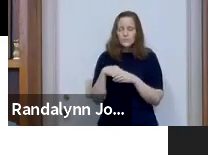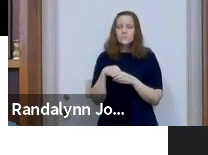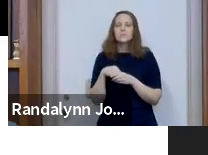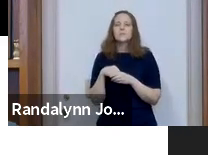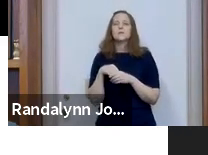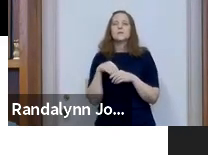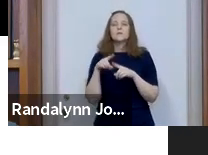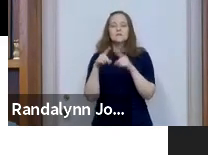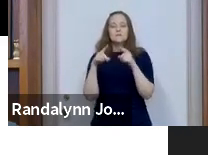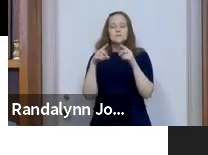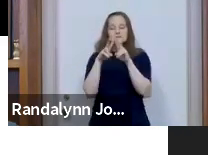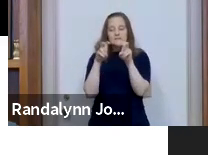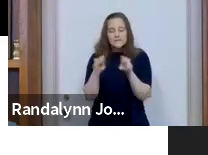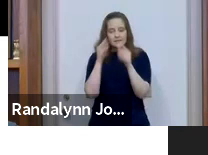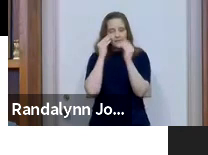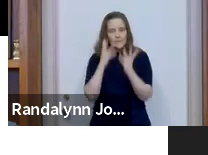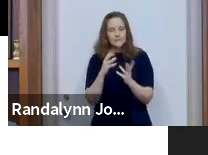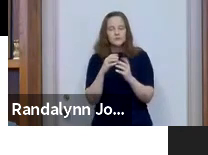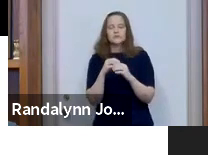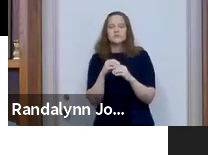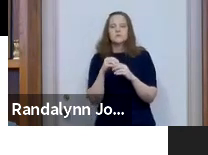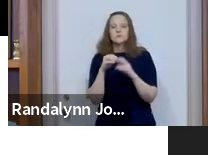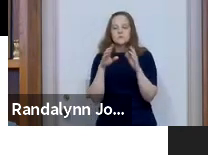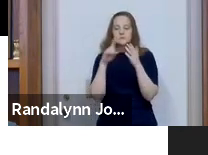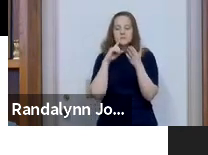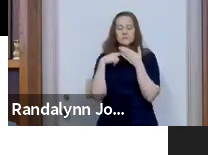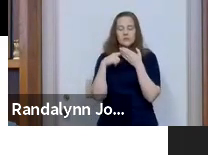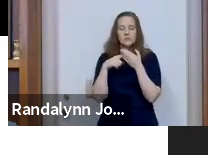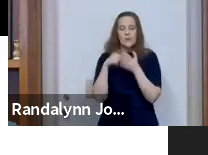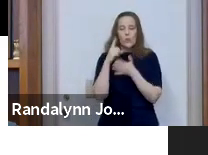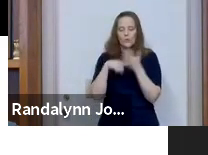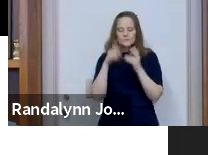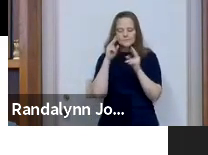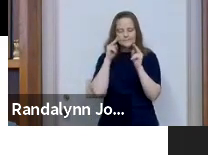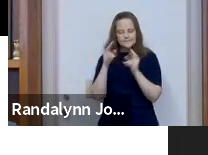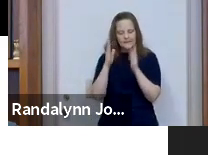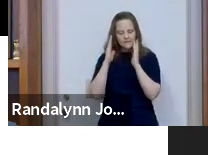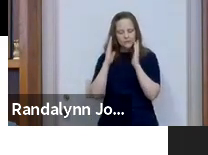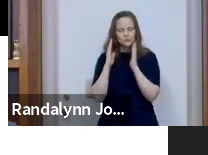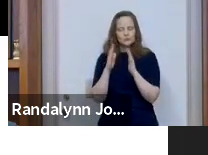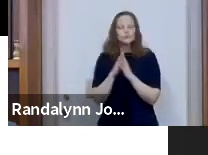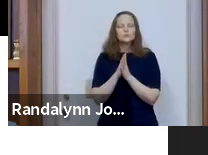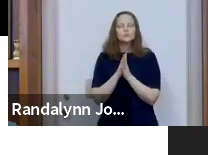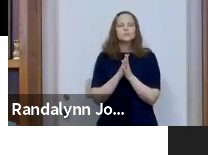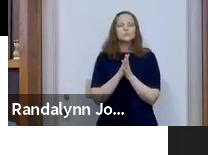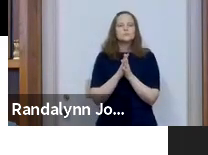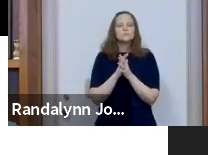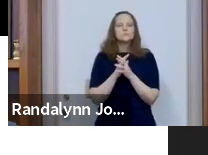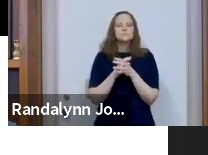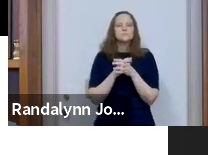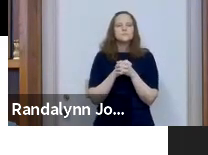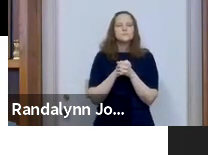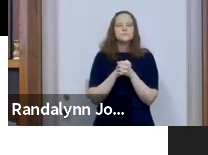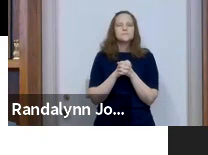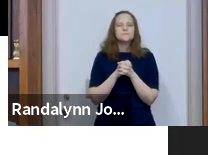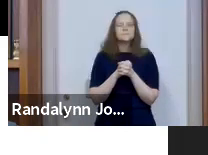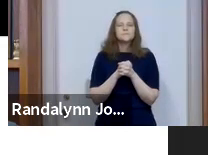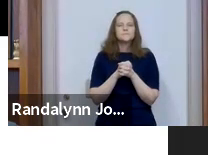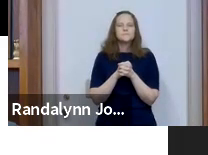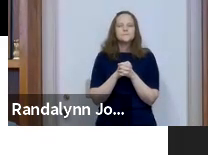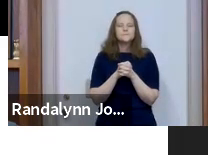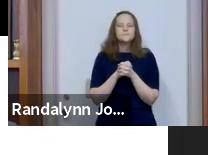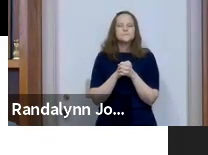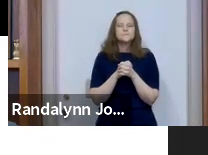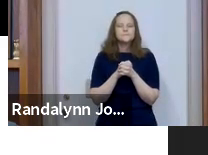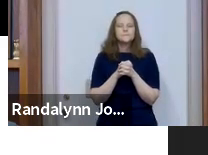testing information, we talk about looking for symptoms, things that they need to keep an eye on, and when they need to seek medical care. The next